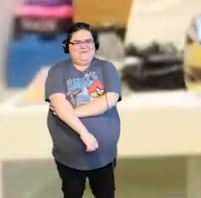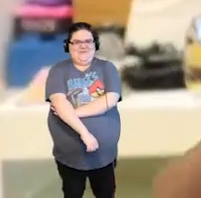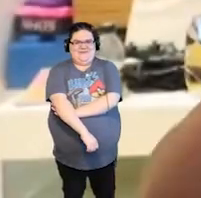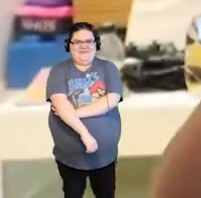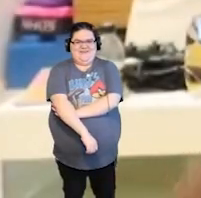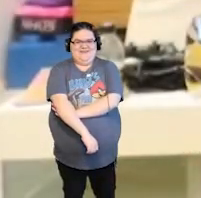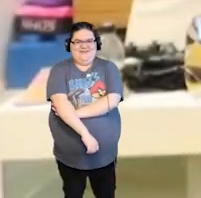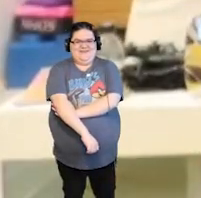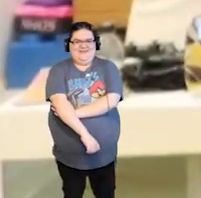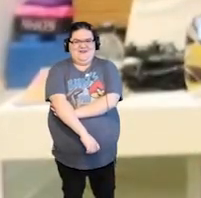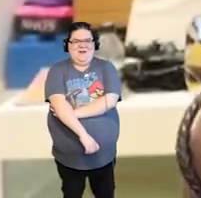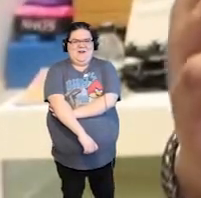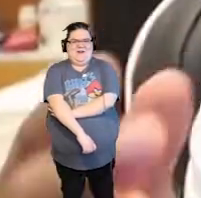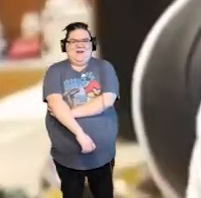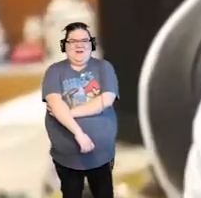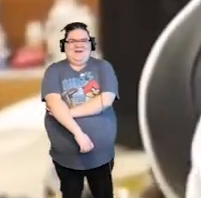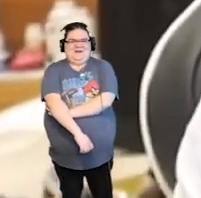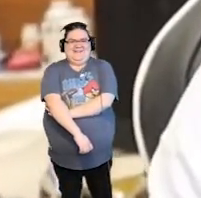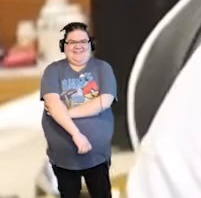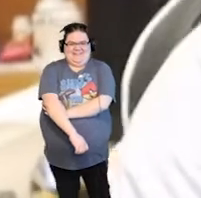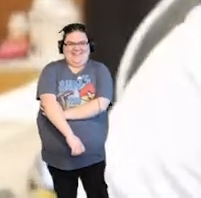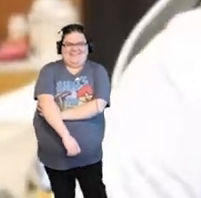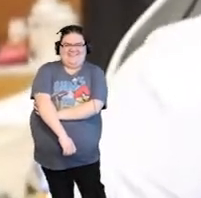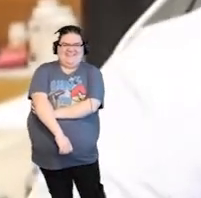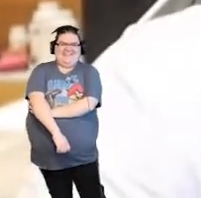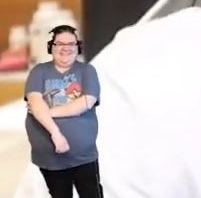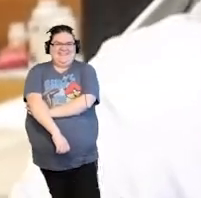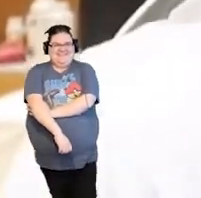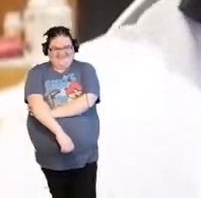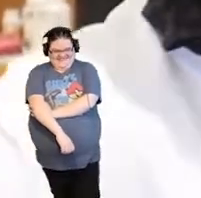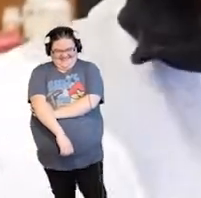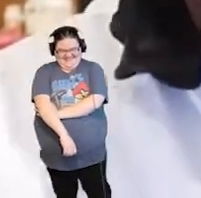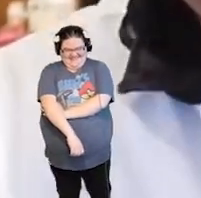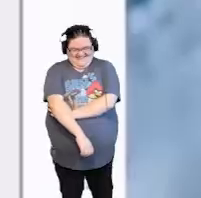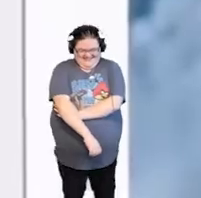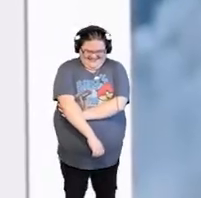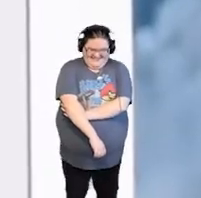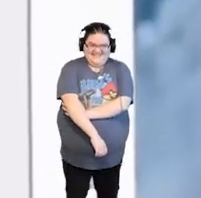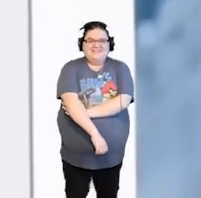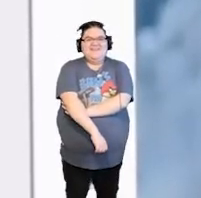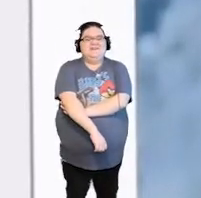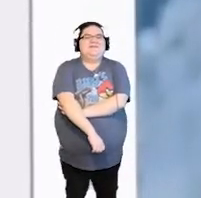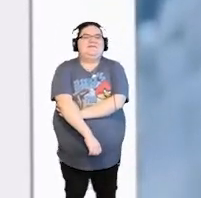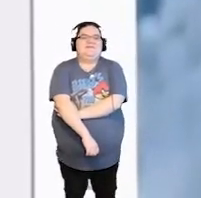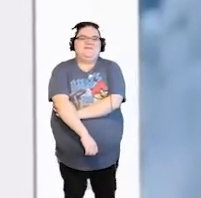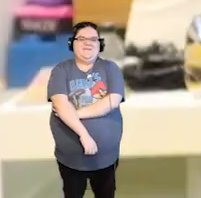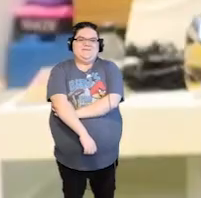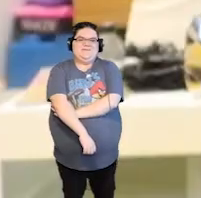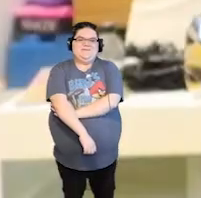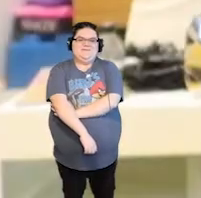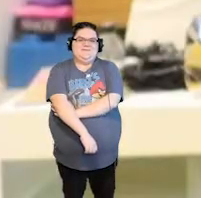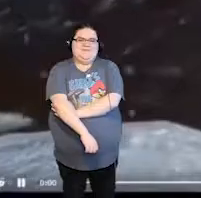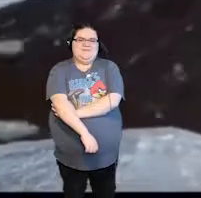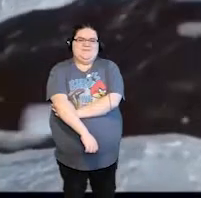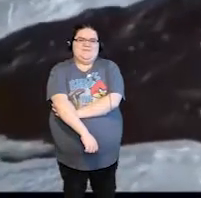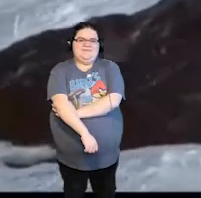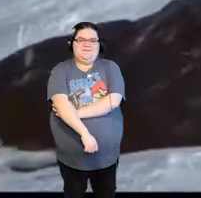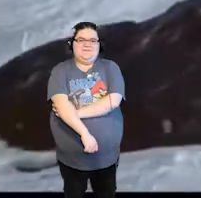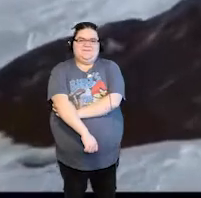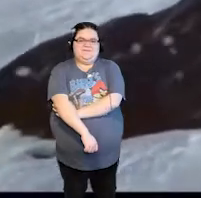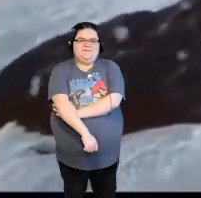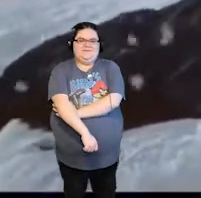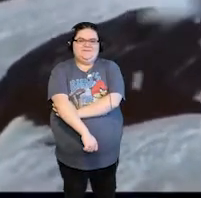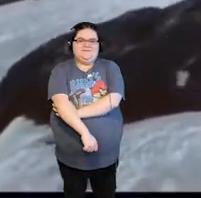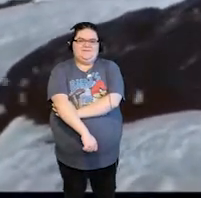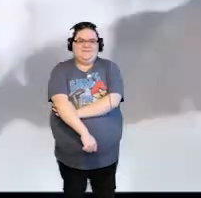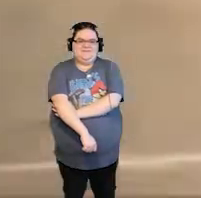True. Digi's recommended. It's just diss tracks to me too. Easy on the floor, you fat neat. What do you mean?